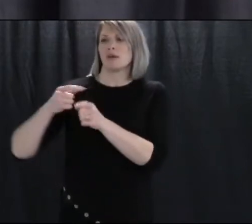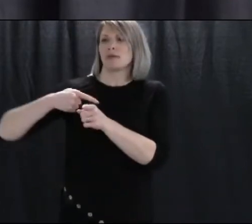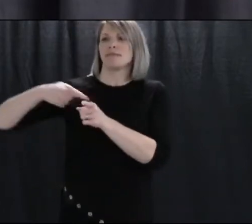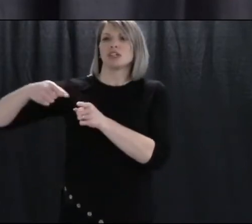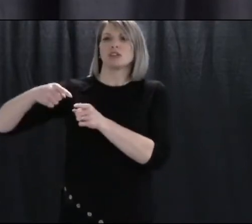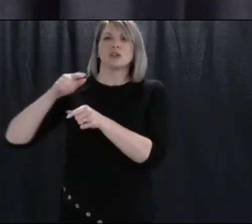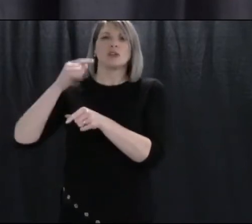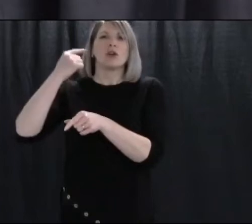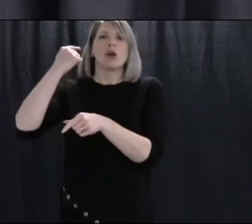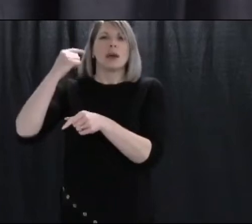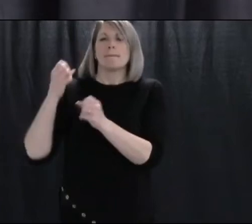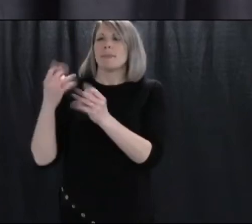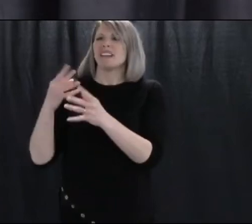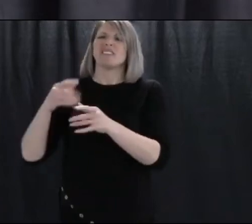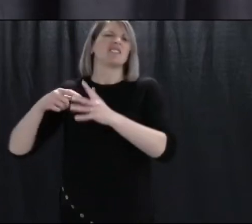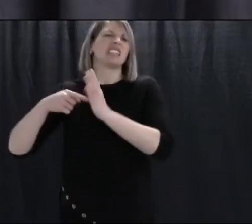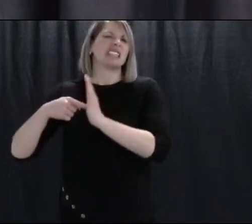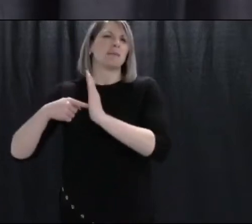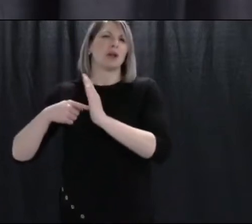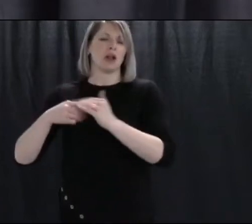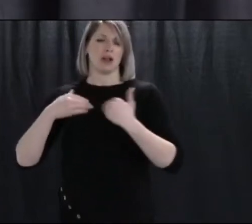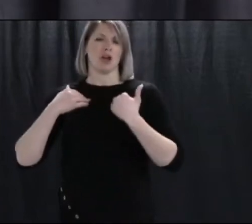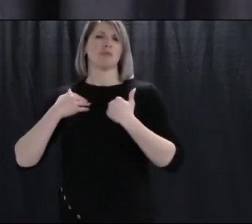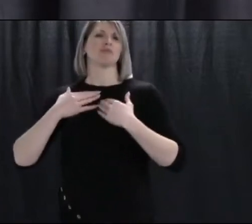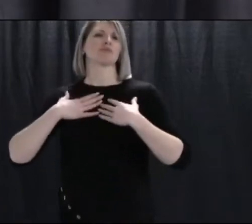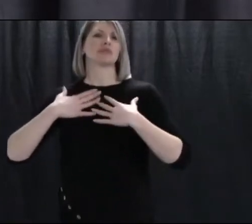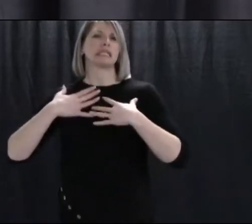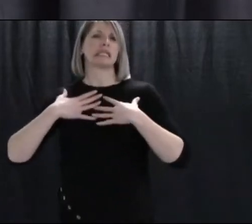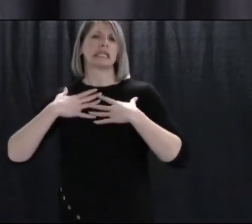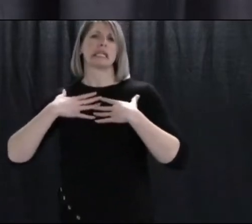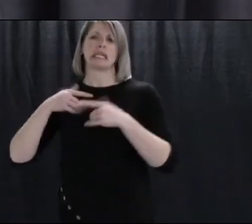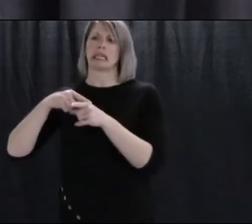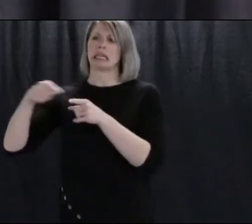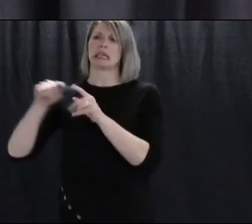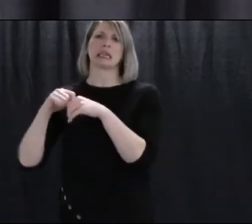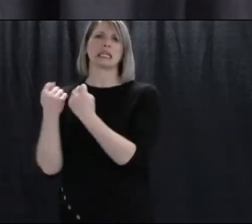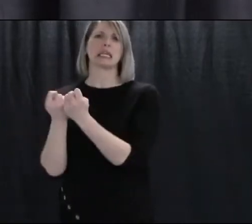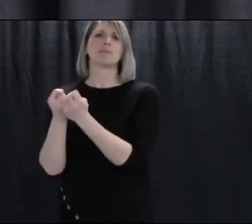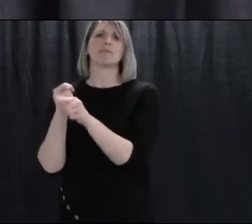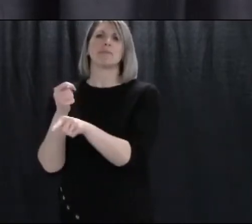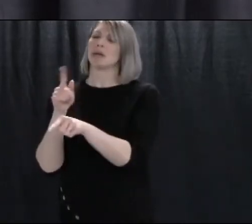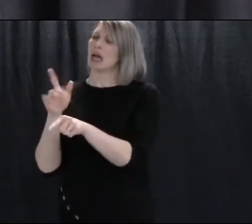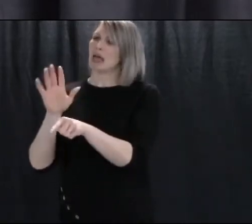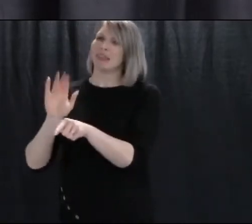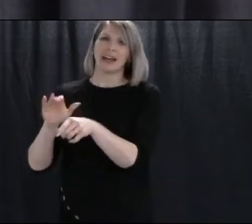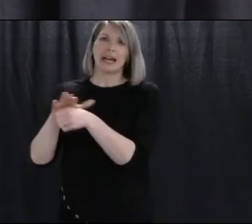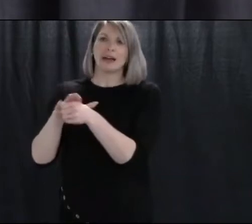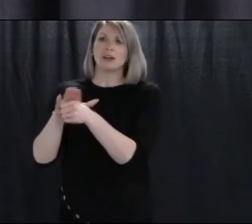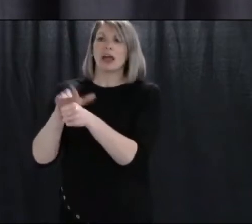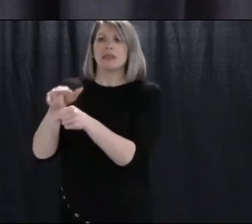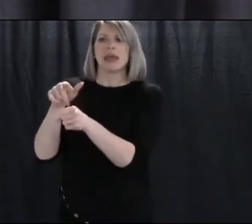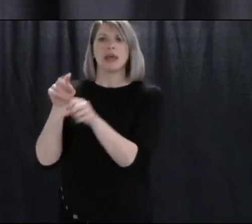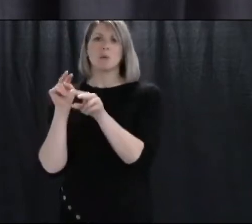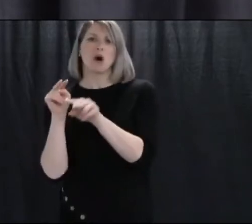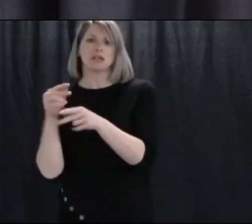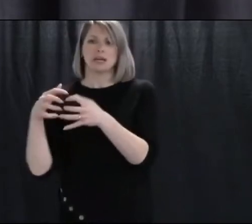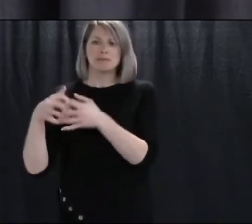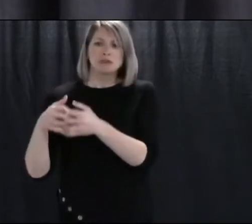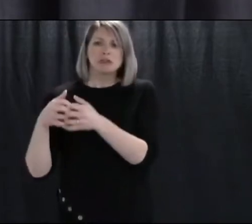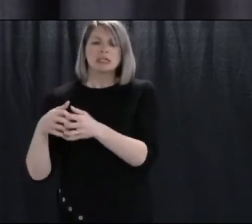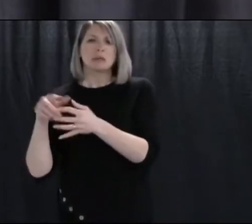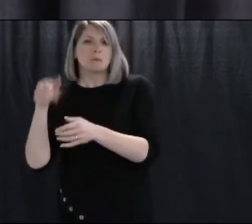example. I mentioned respiratory therapists yesterday. They are another area. These are folk who look after ventilators